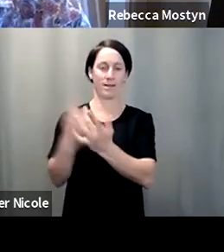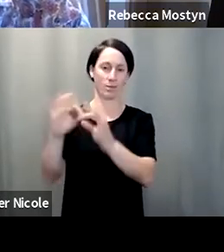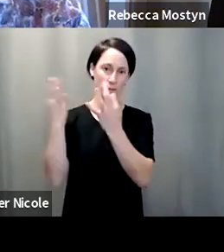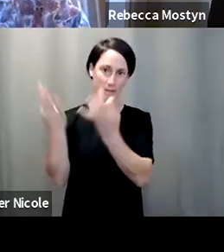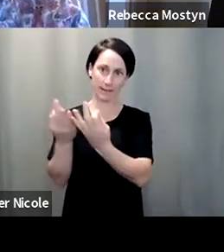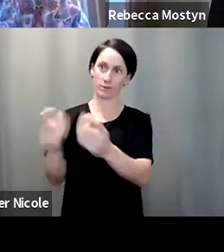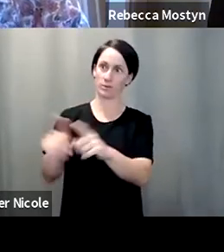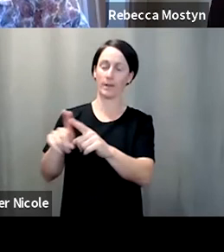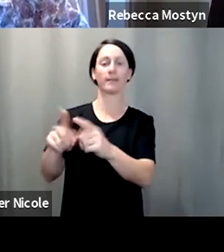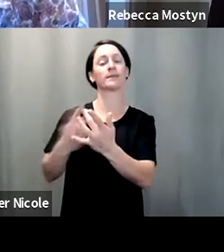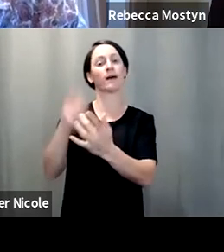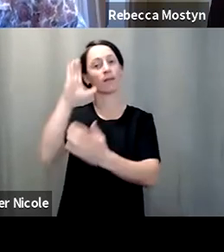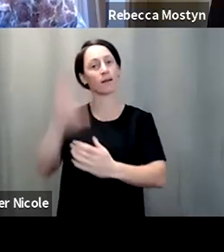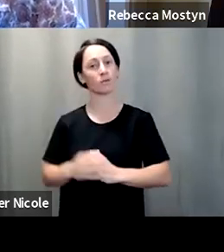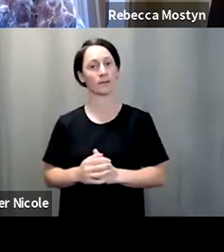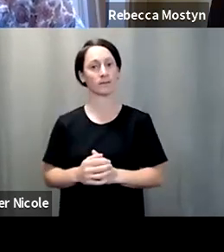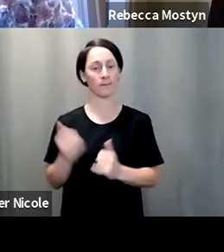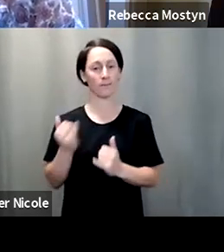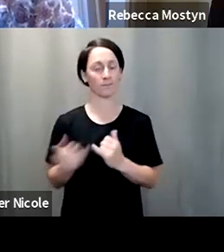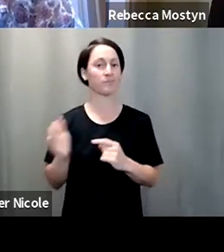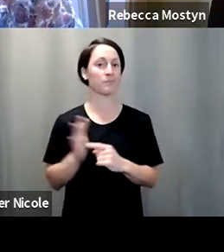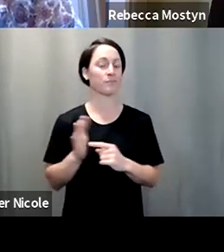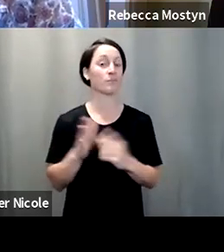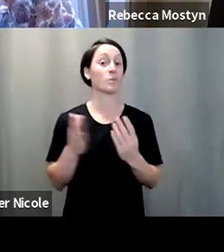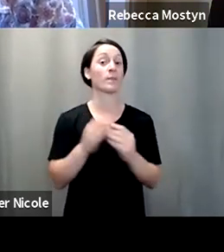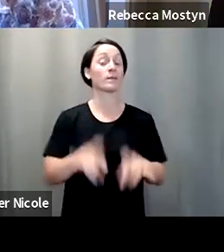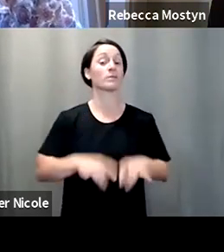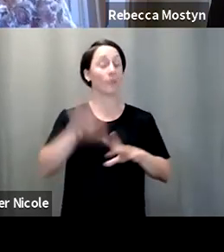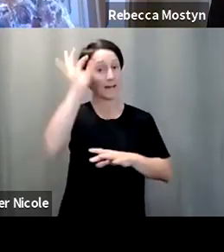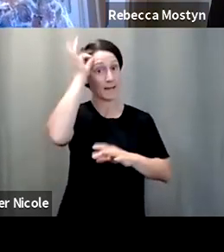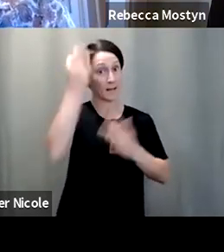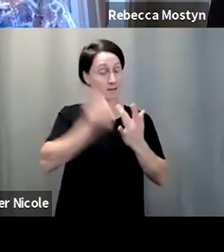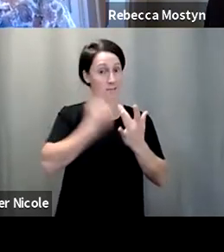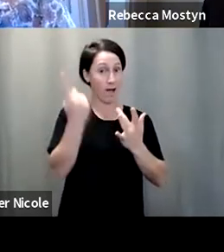In terms of the Australia Council's other activity,